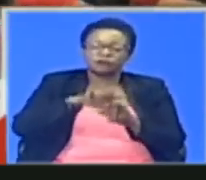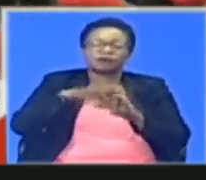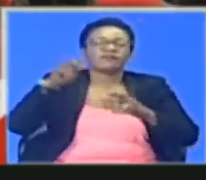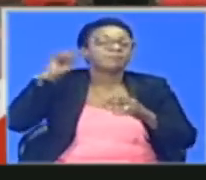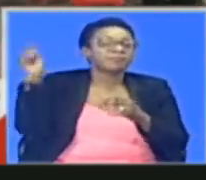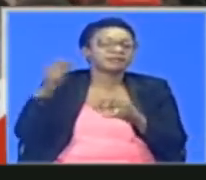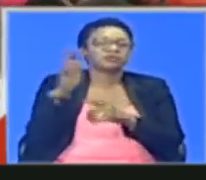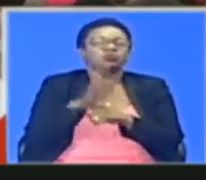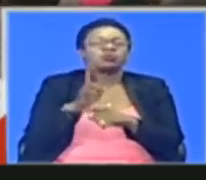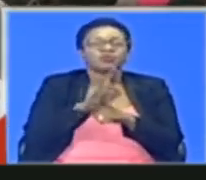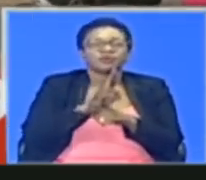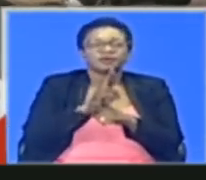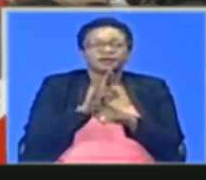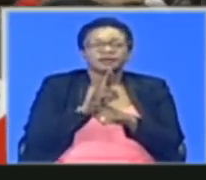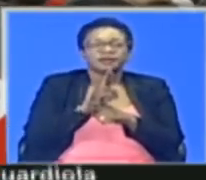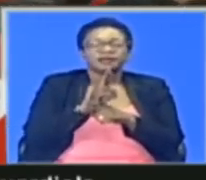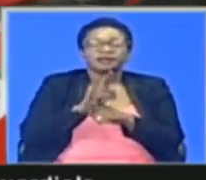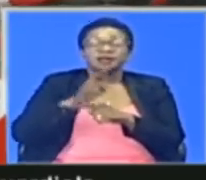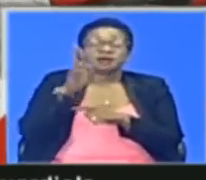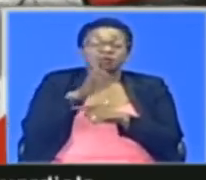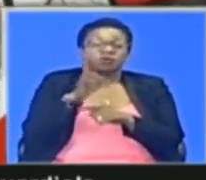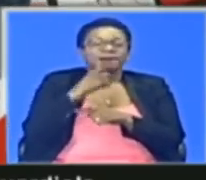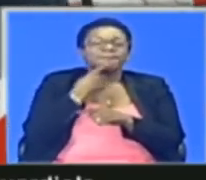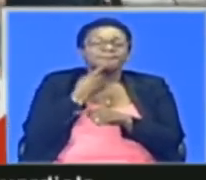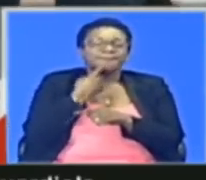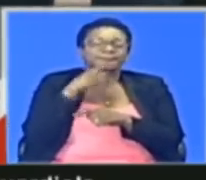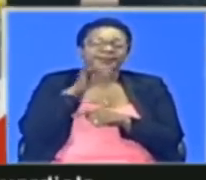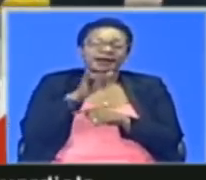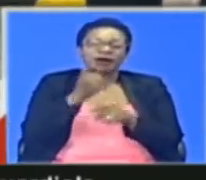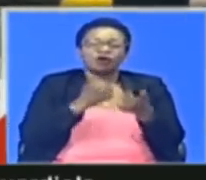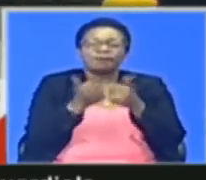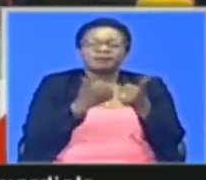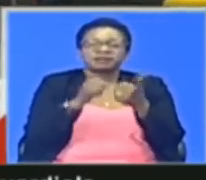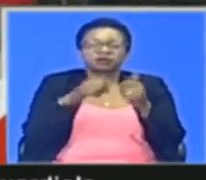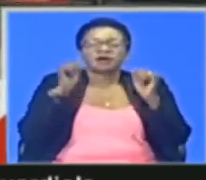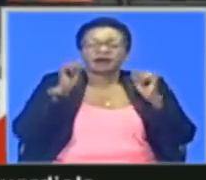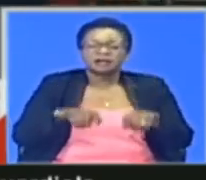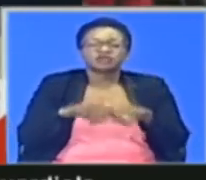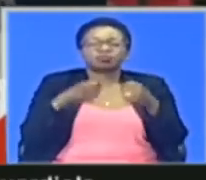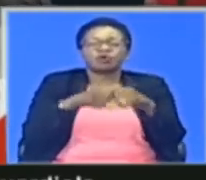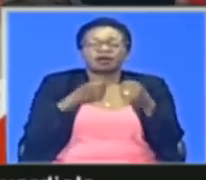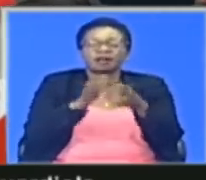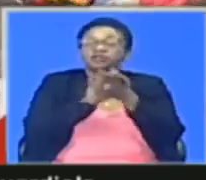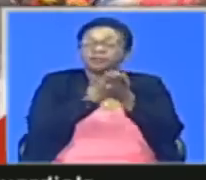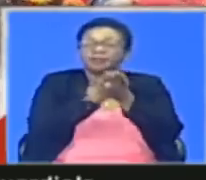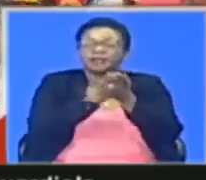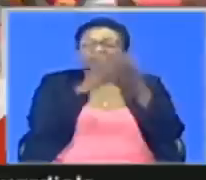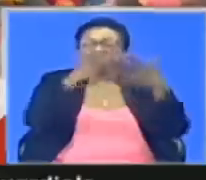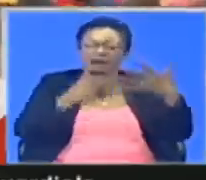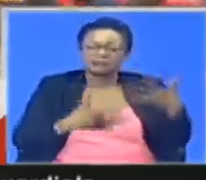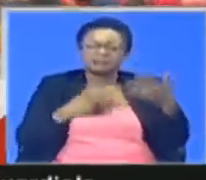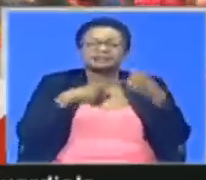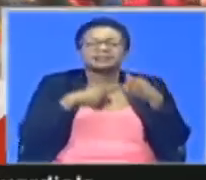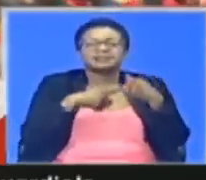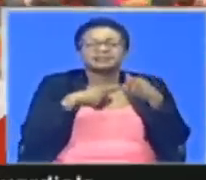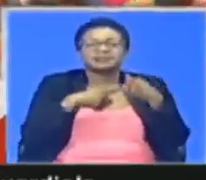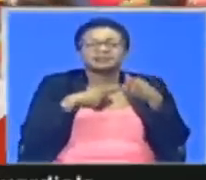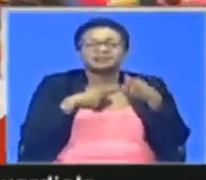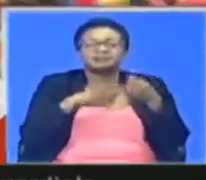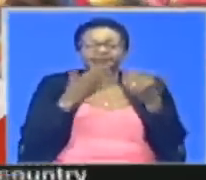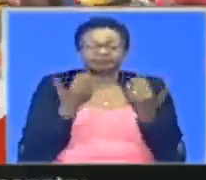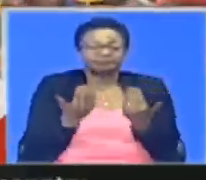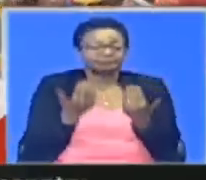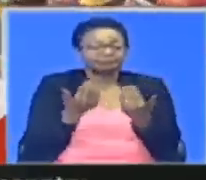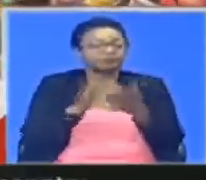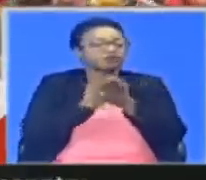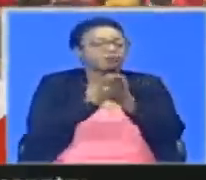Uhuru Kenyatta. President Kenyatta says these competitions could spoil Jubilee's six-piece anthem. There are fears within Jubilee